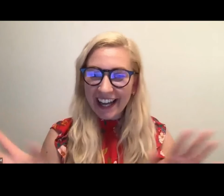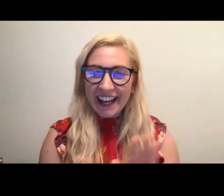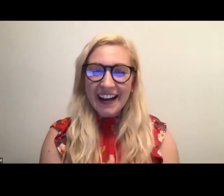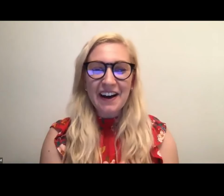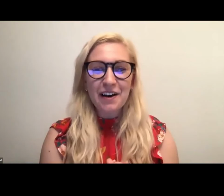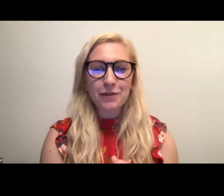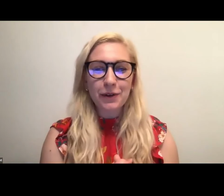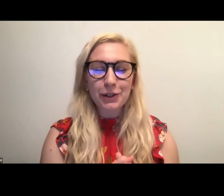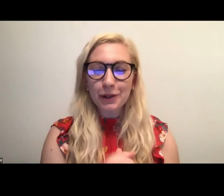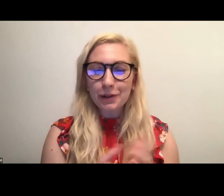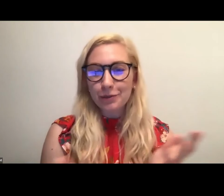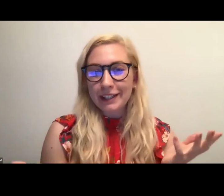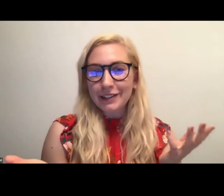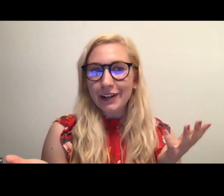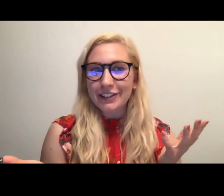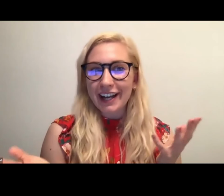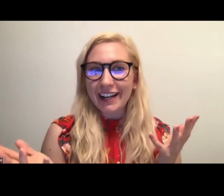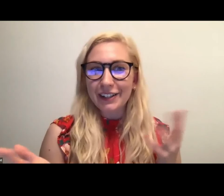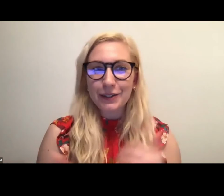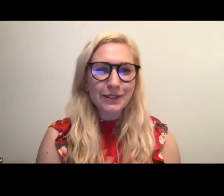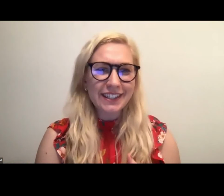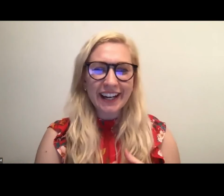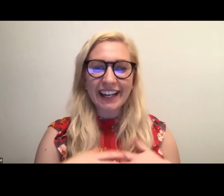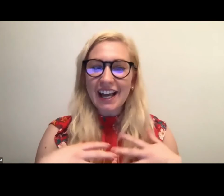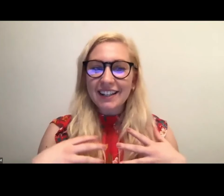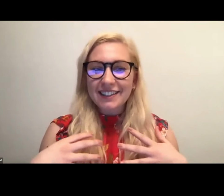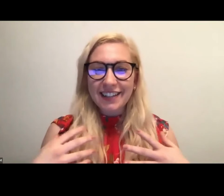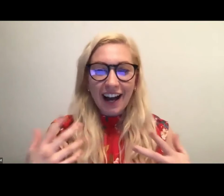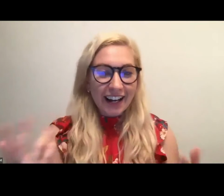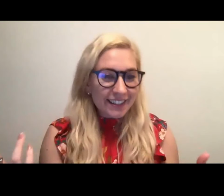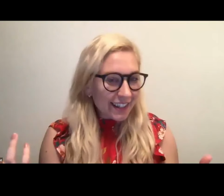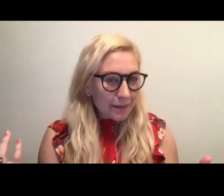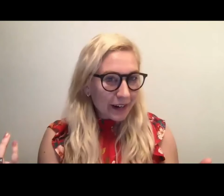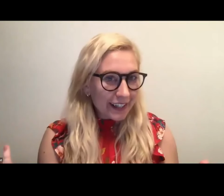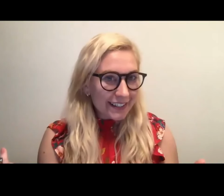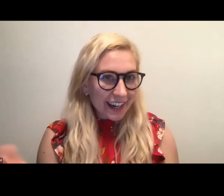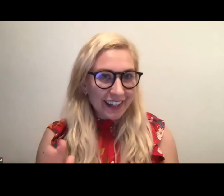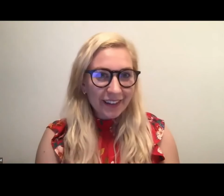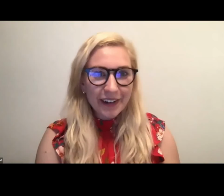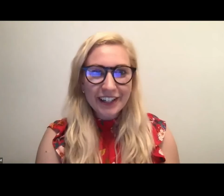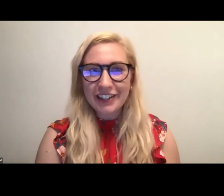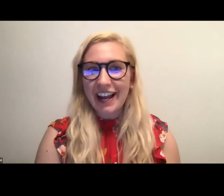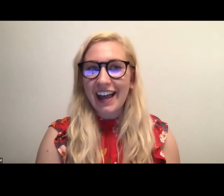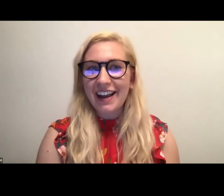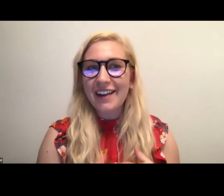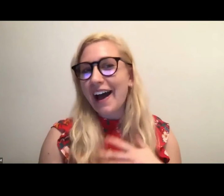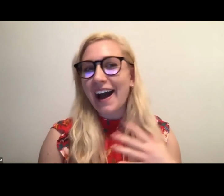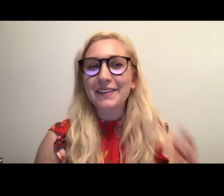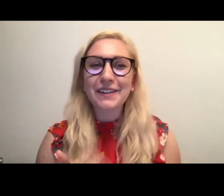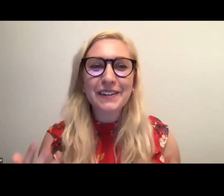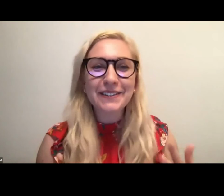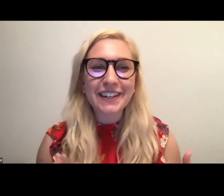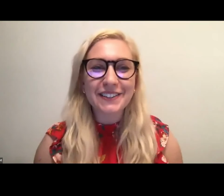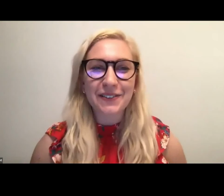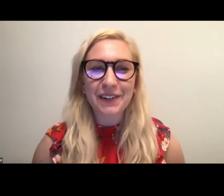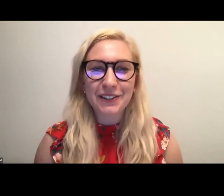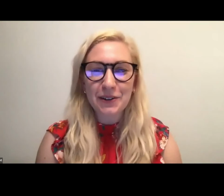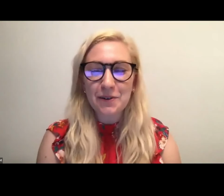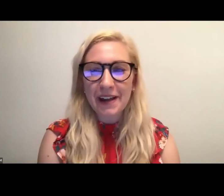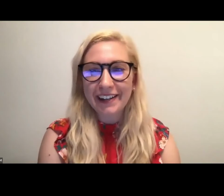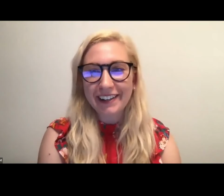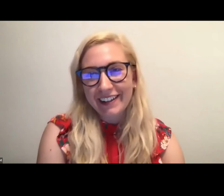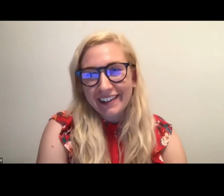peek of your research. And you study signs in American Sign Language, and how do you use those in